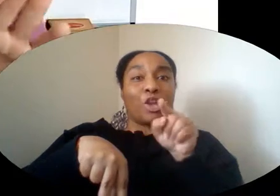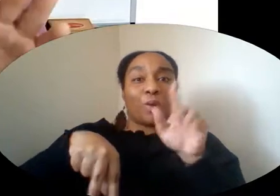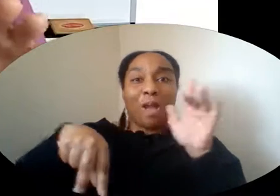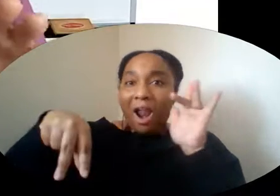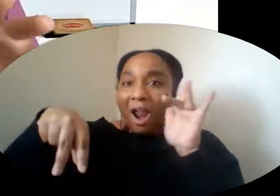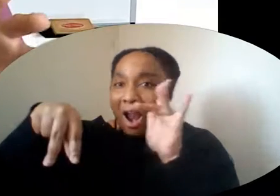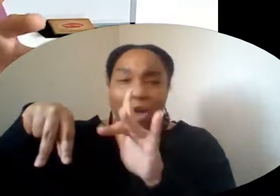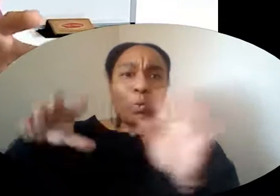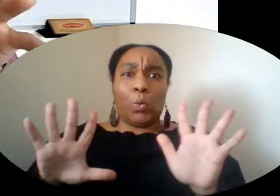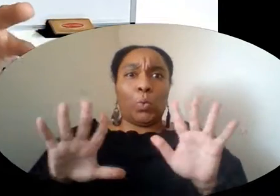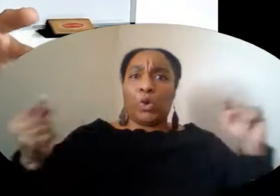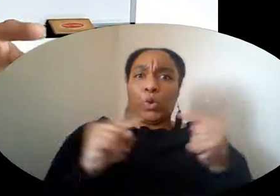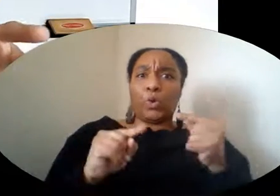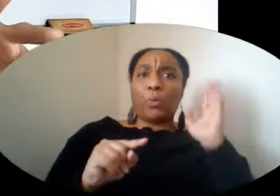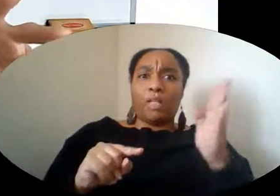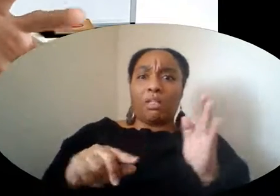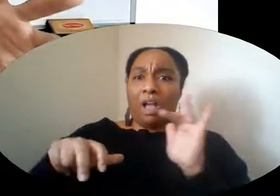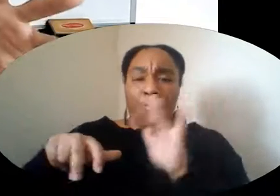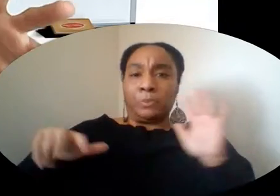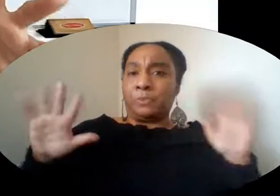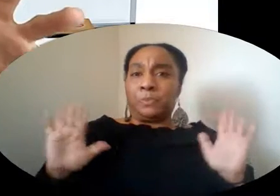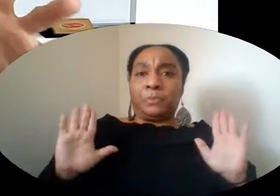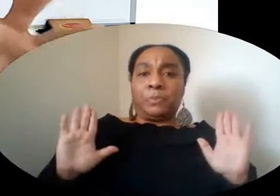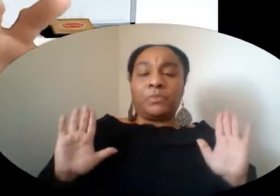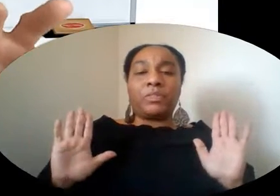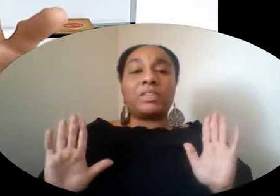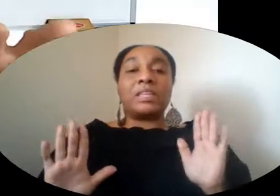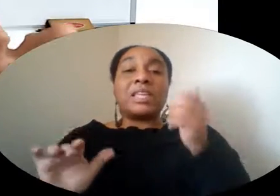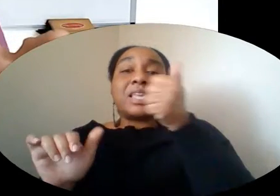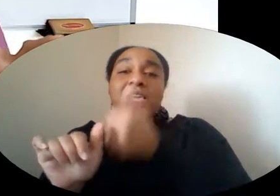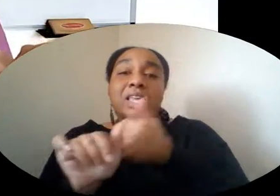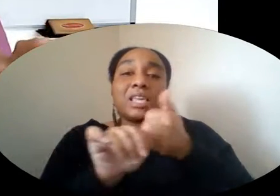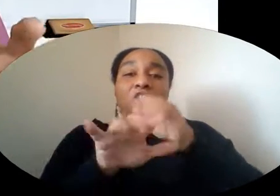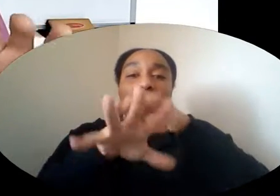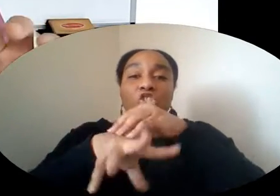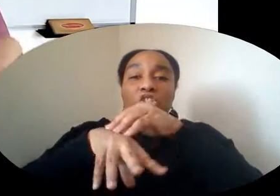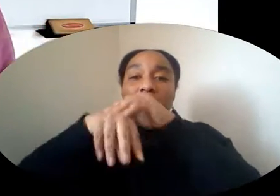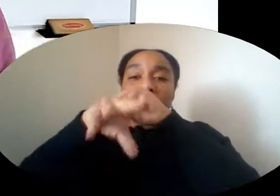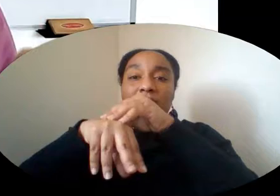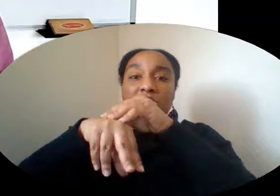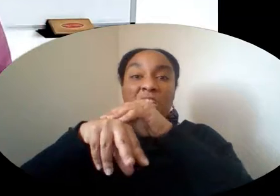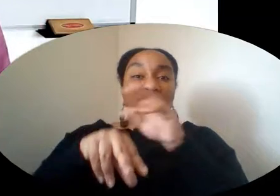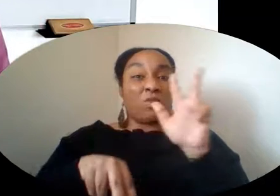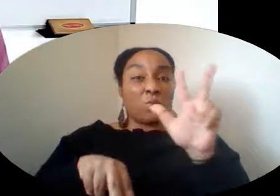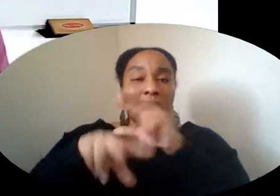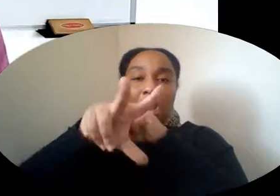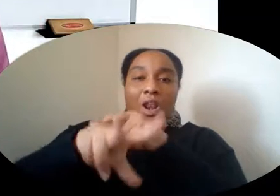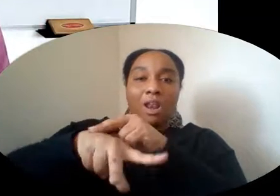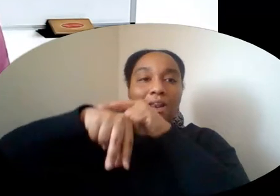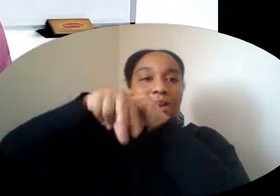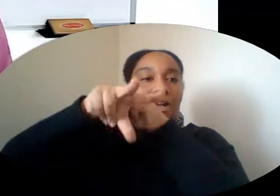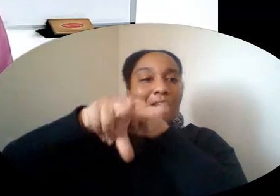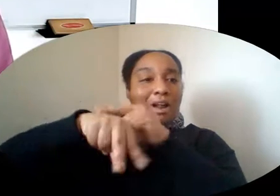stung. Okay, now, each jellyfish has 3 tentacles in this